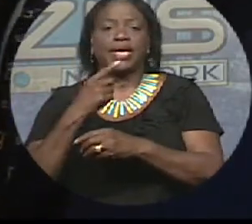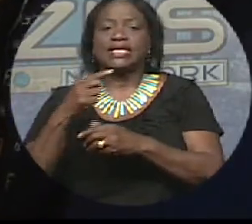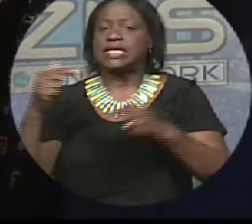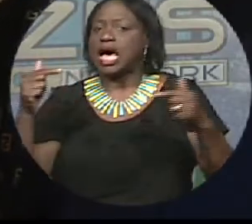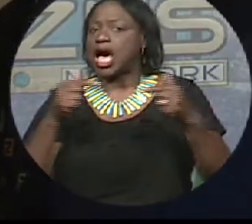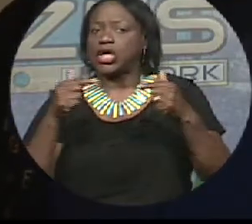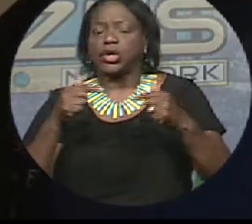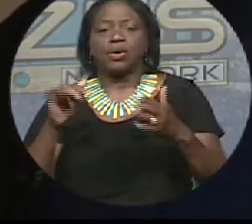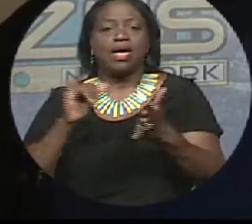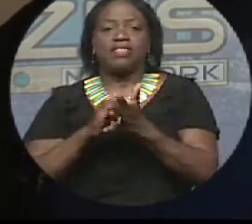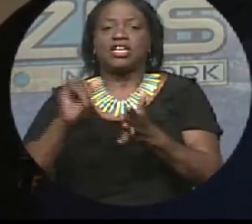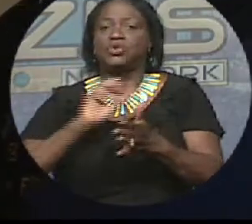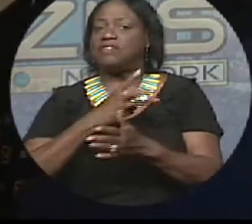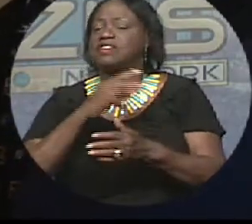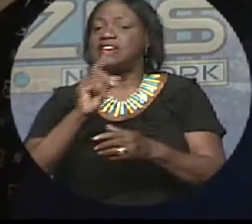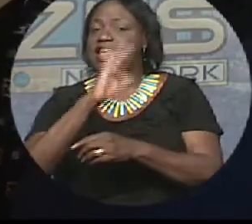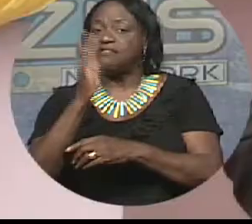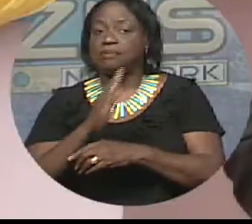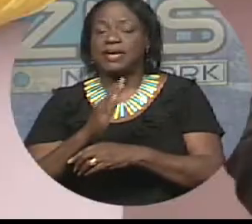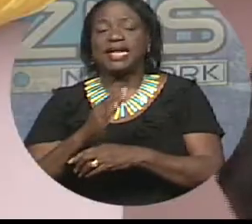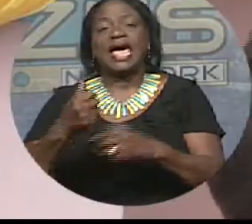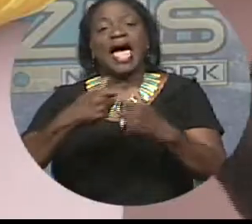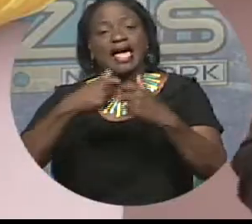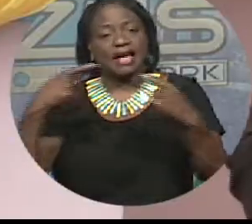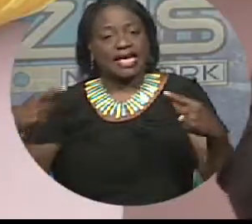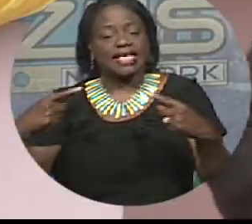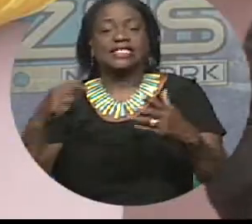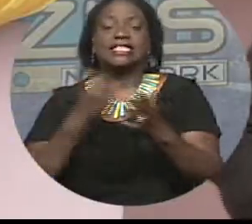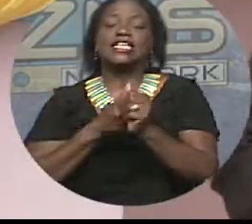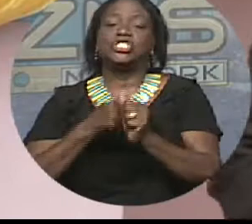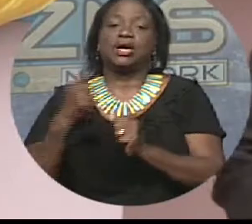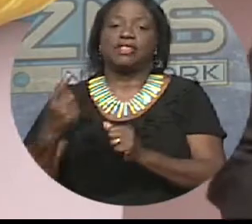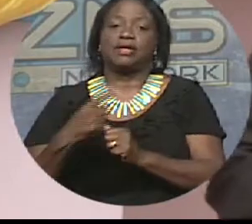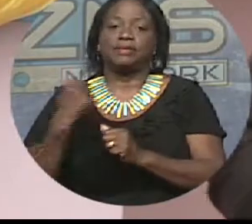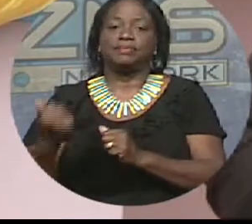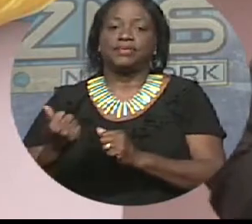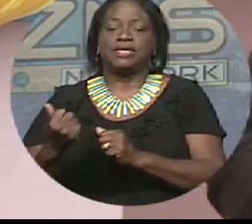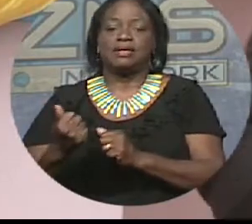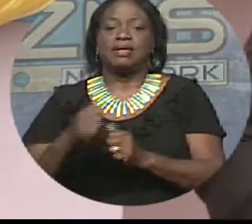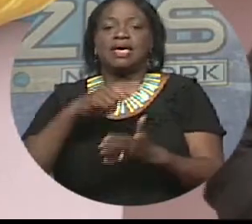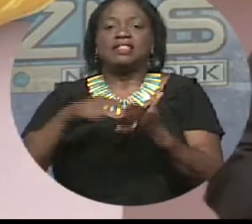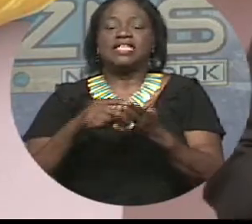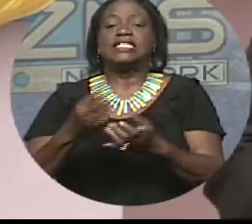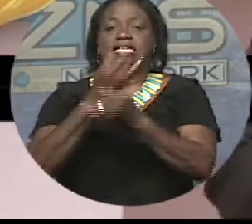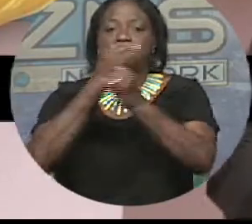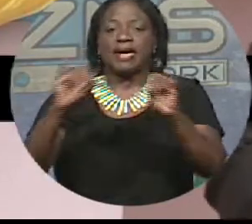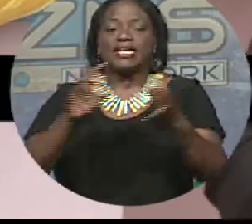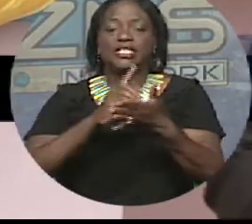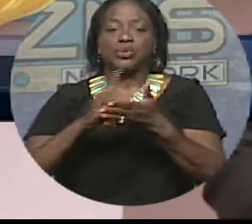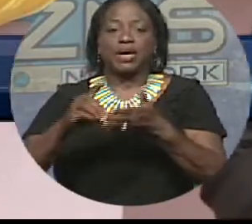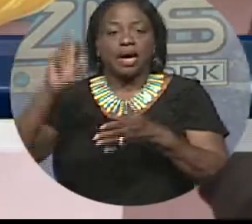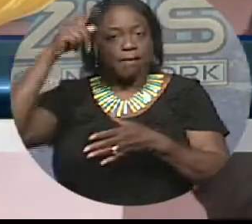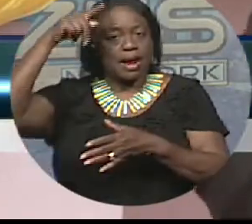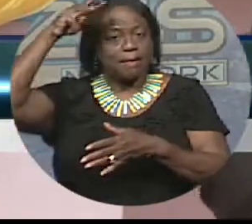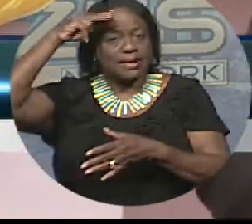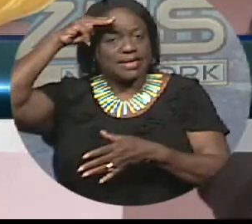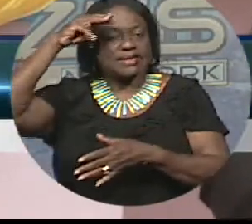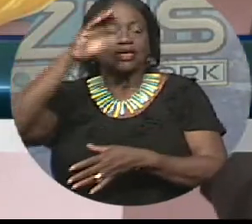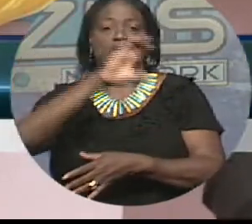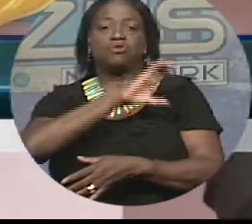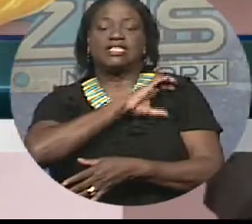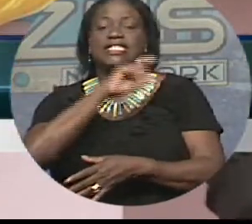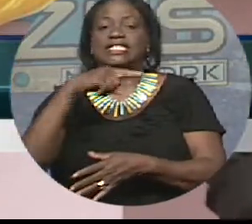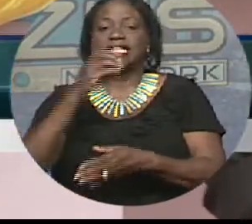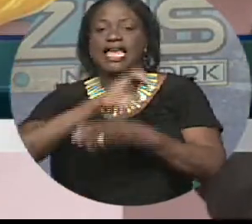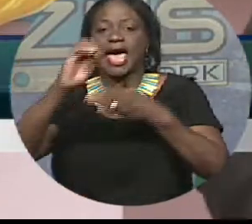adversarial because we have a relationship. And during this Independence Week, Prime Minister Christie says, at the end of the day, the focus